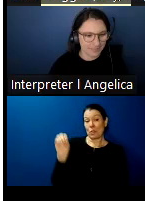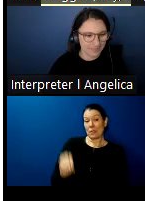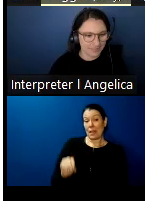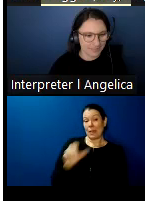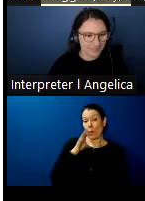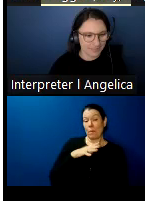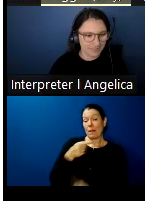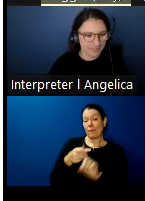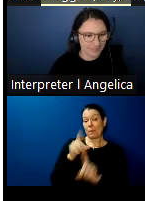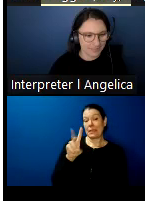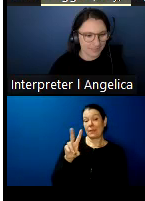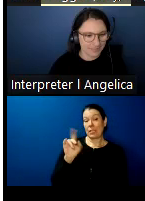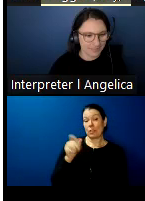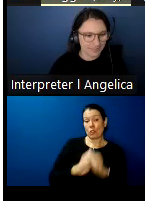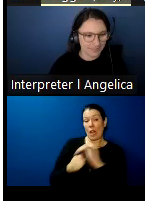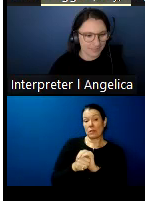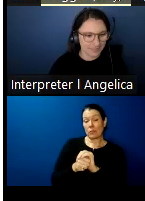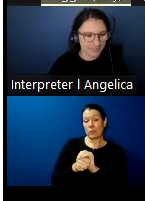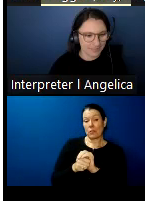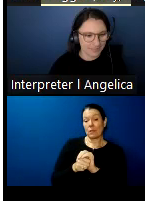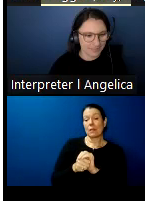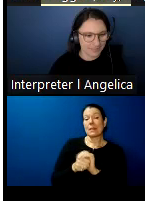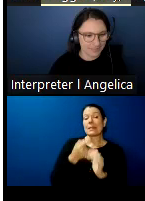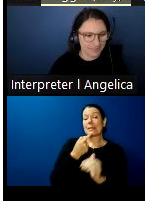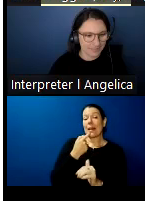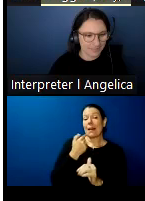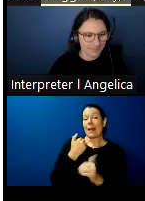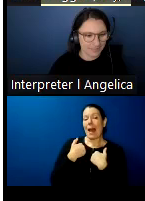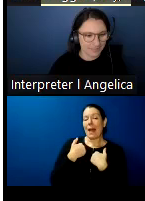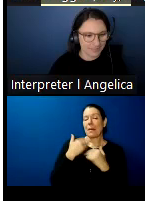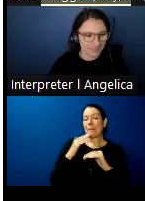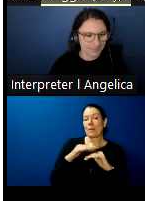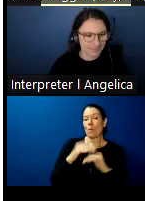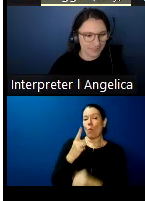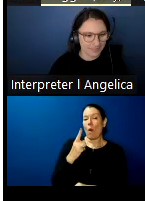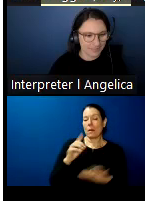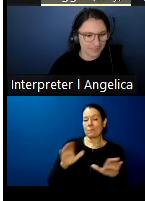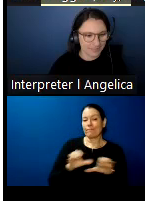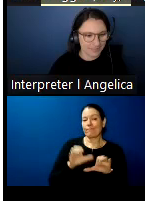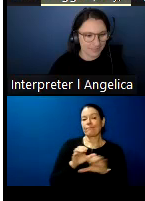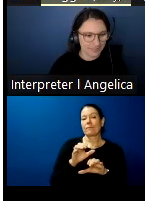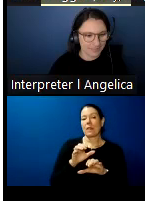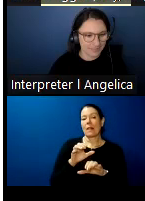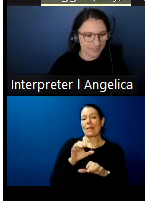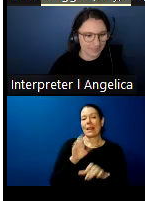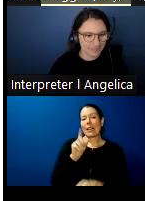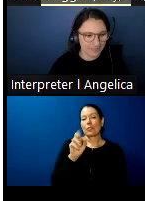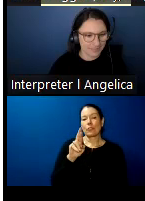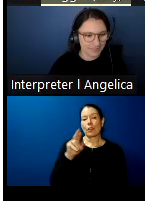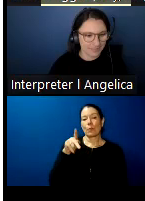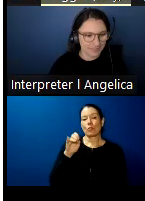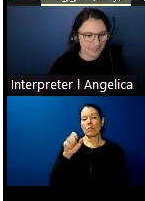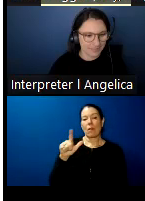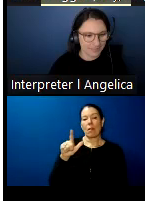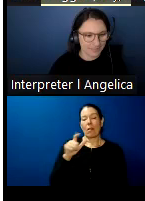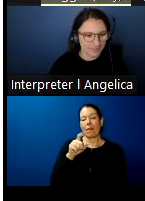violence shelters reported experiencing at least one act of interpersonal violence during the past year. So this